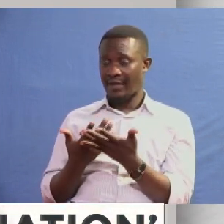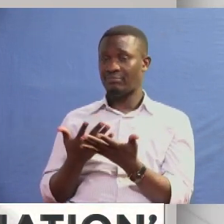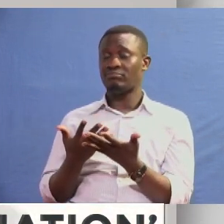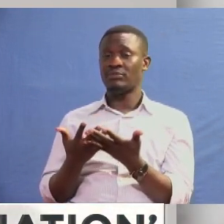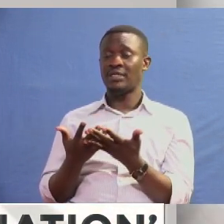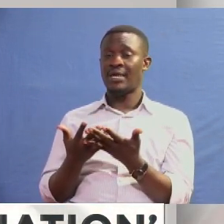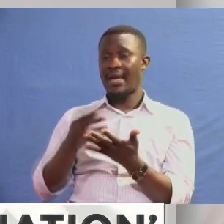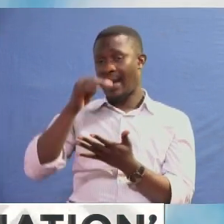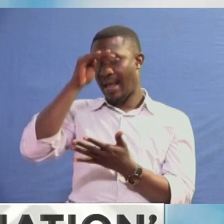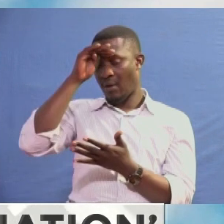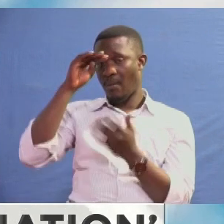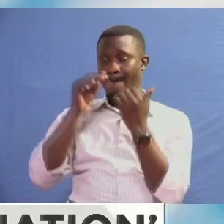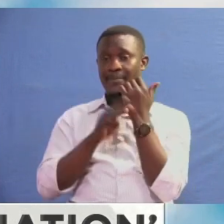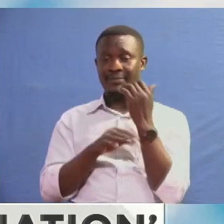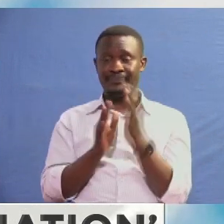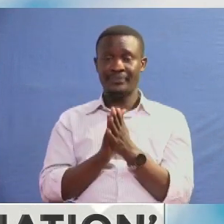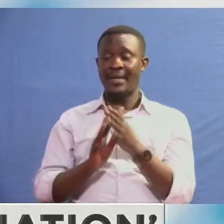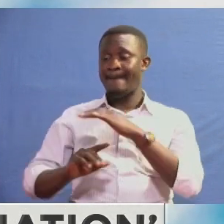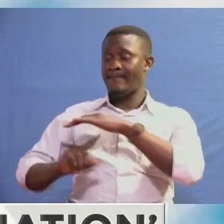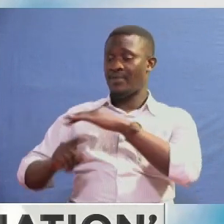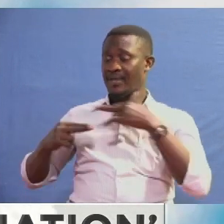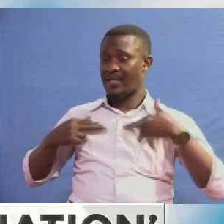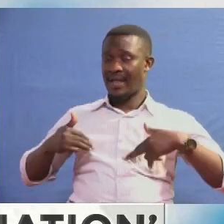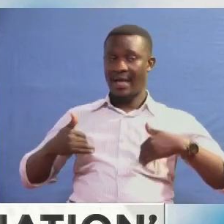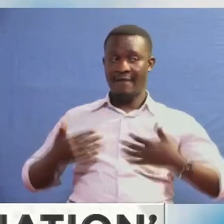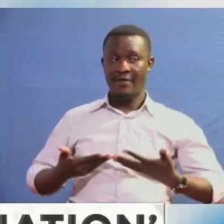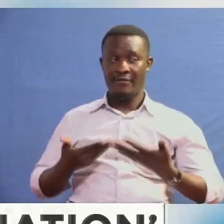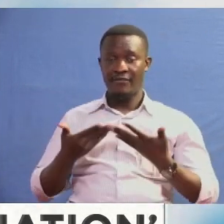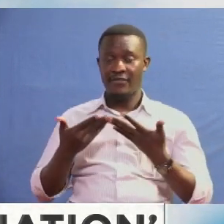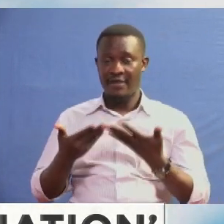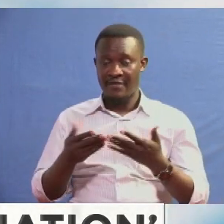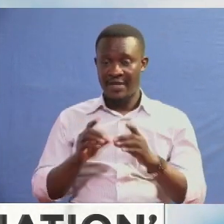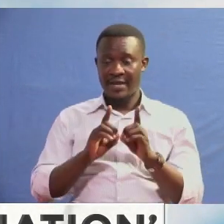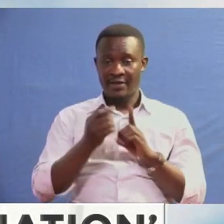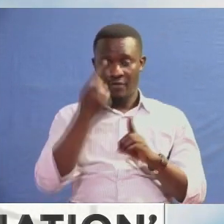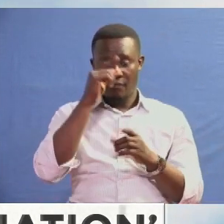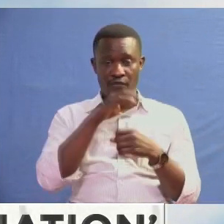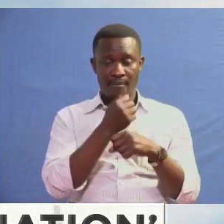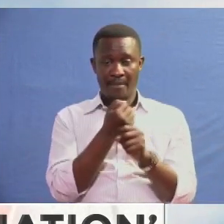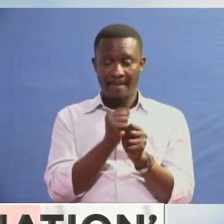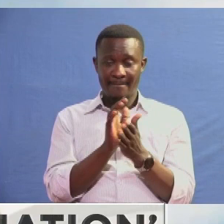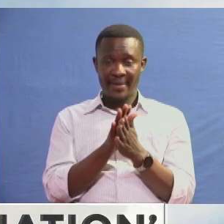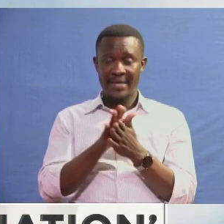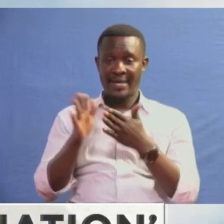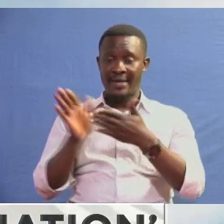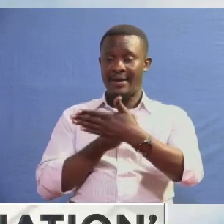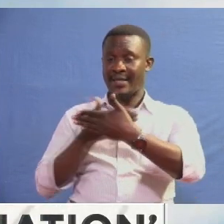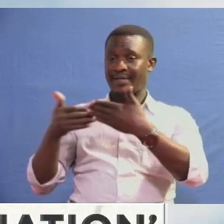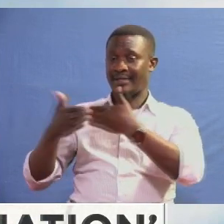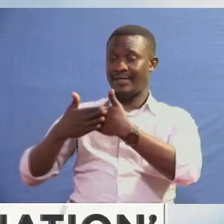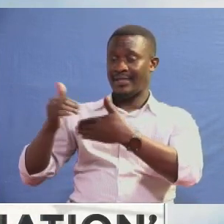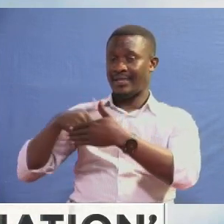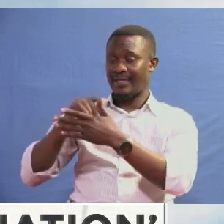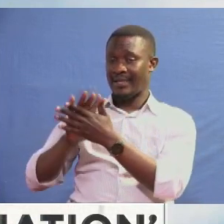of illicit alcohol. The Ministry of Health has also issued directives for establishing rehabilitation wards in level 3 hospitals